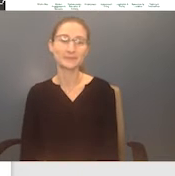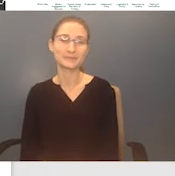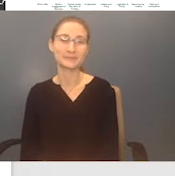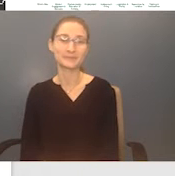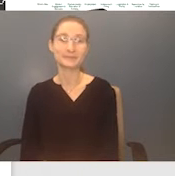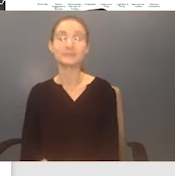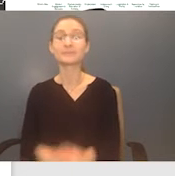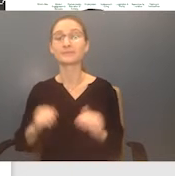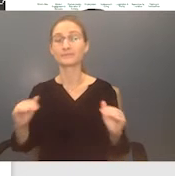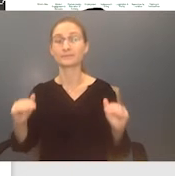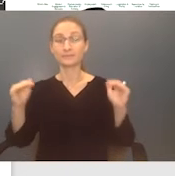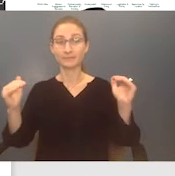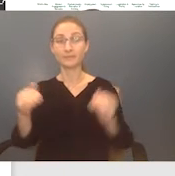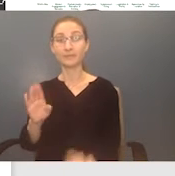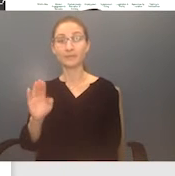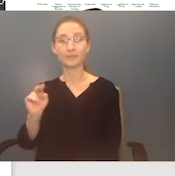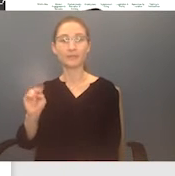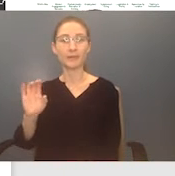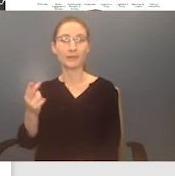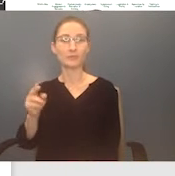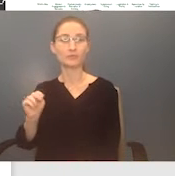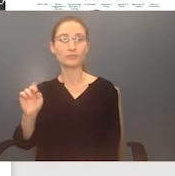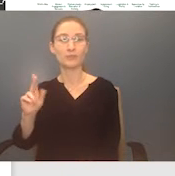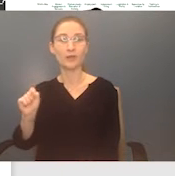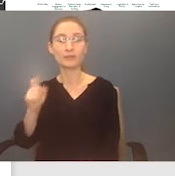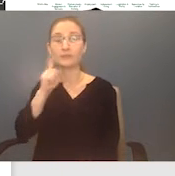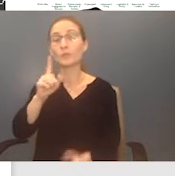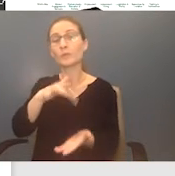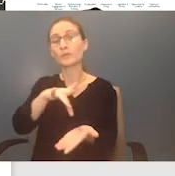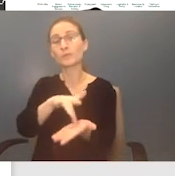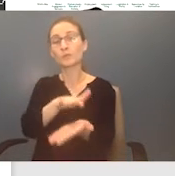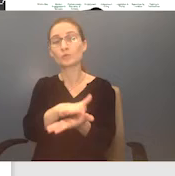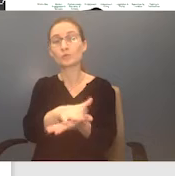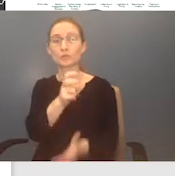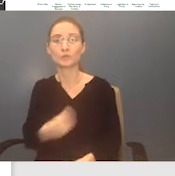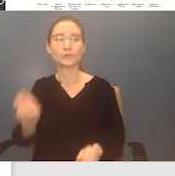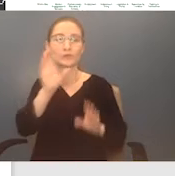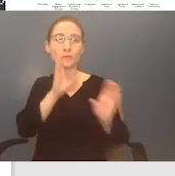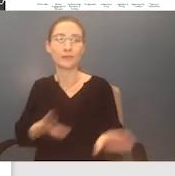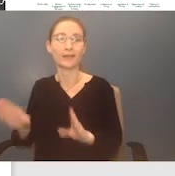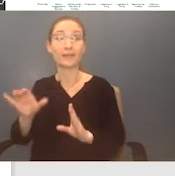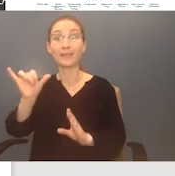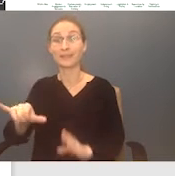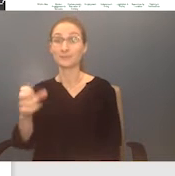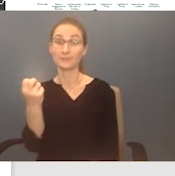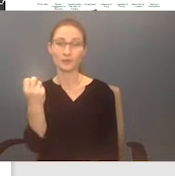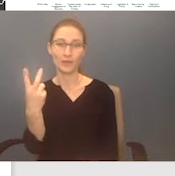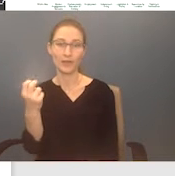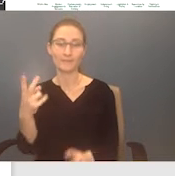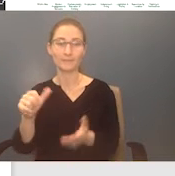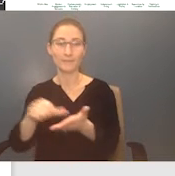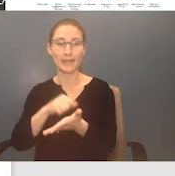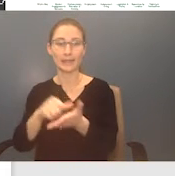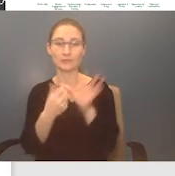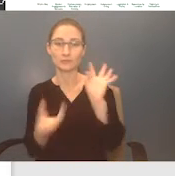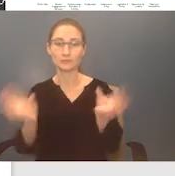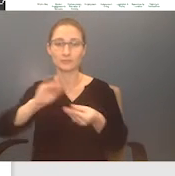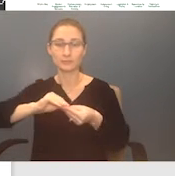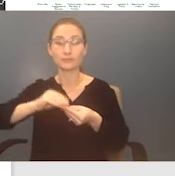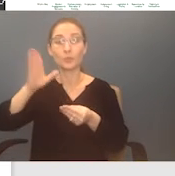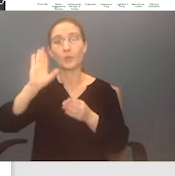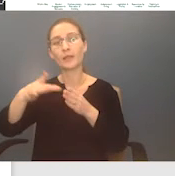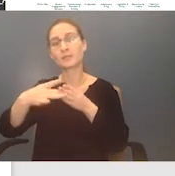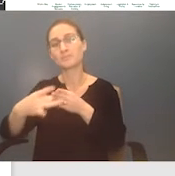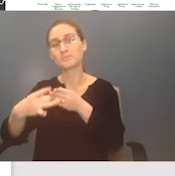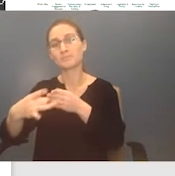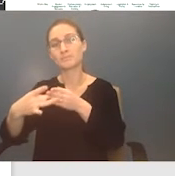Along the same lines are the benchmarks for middle school transition planning. So this is another 12-page document that walks through this. So we